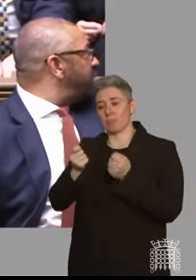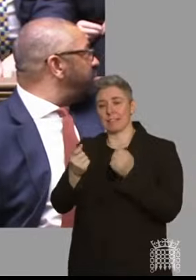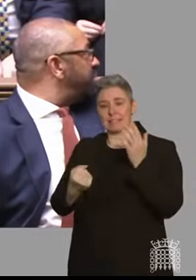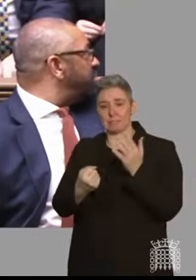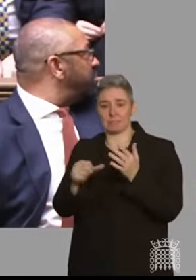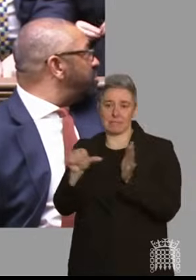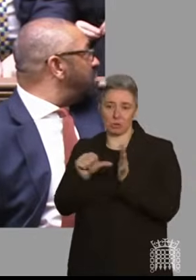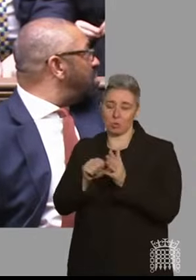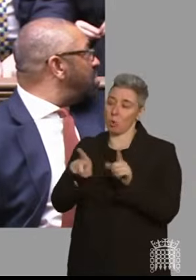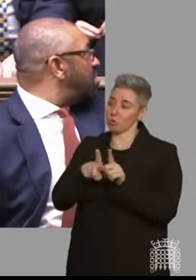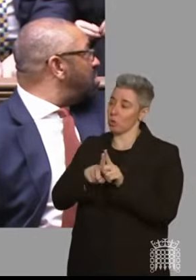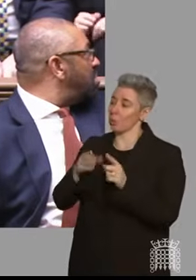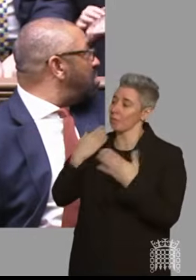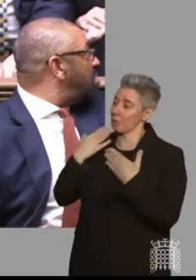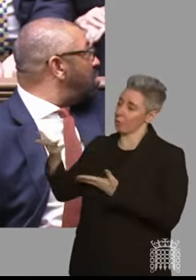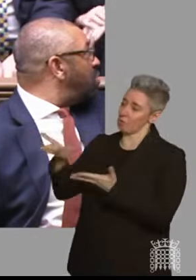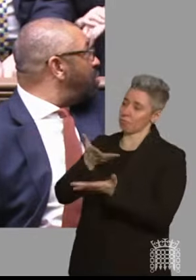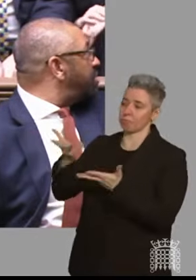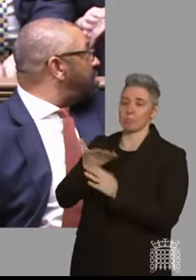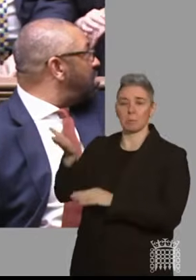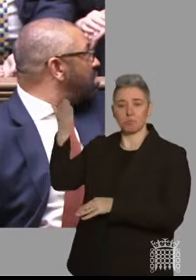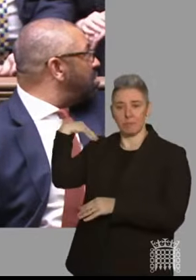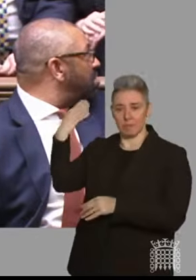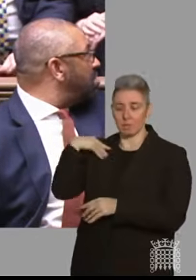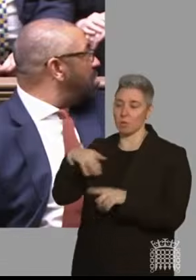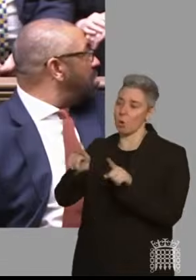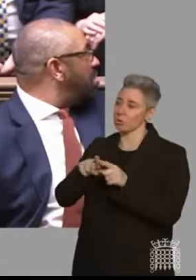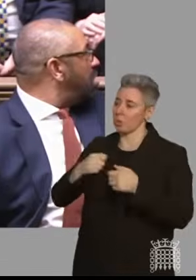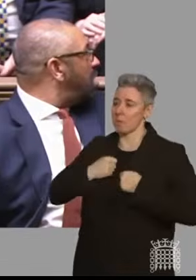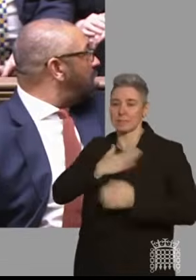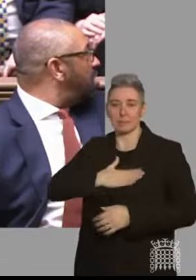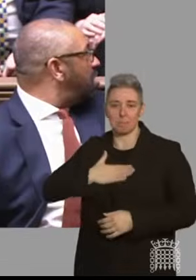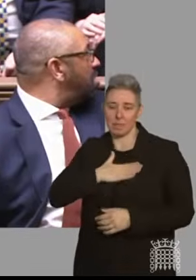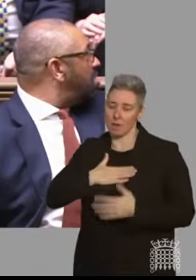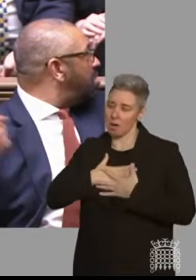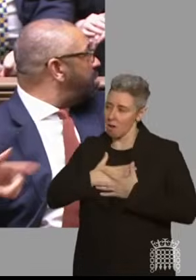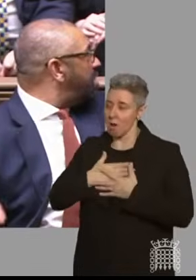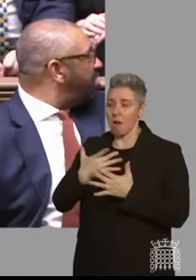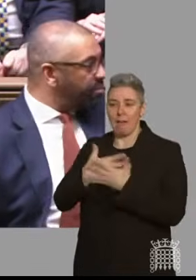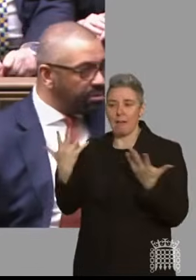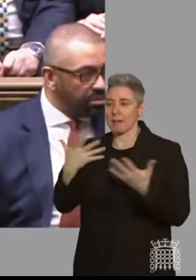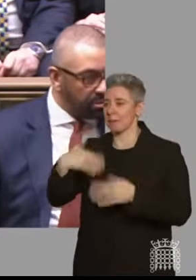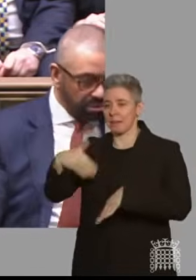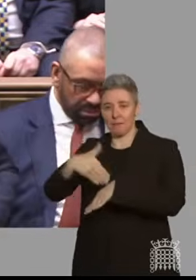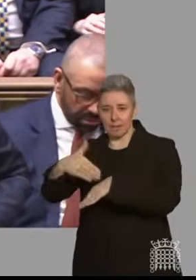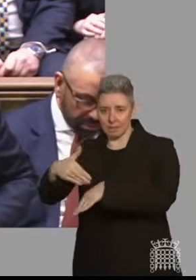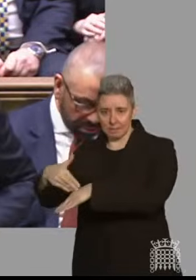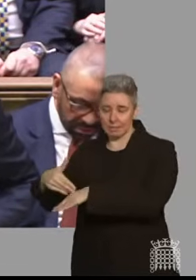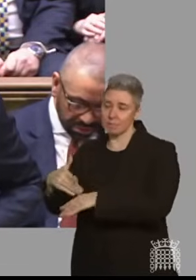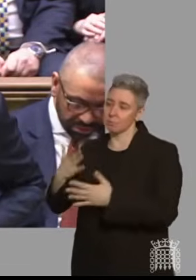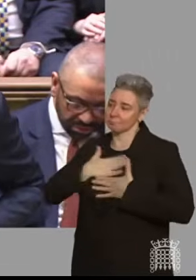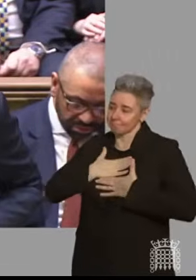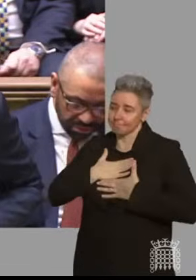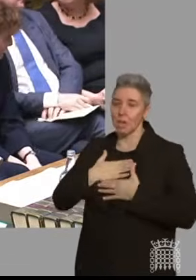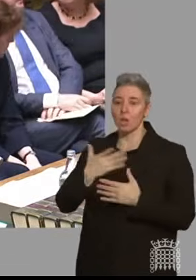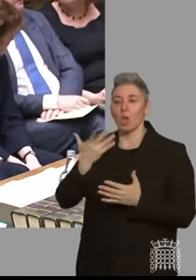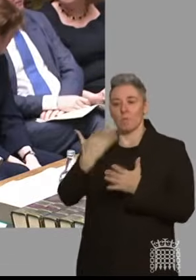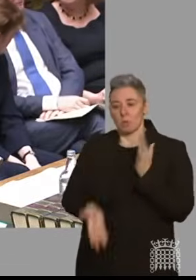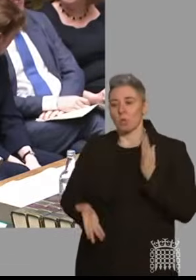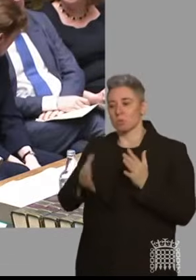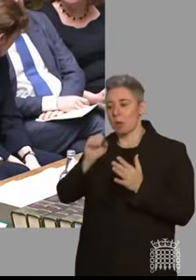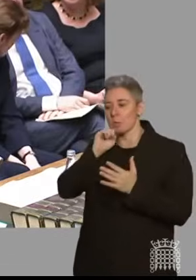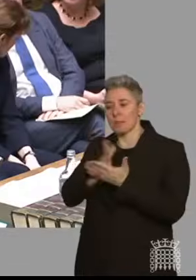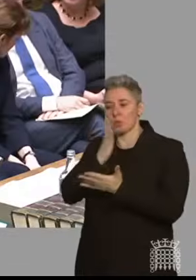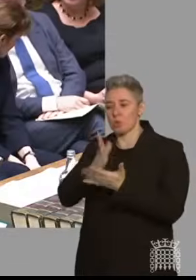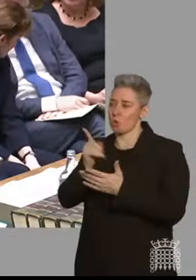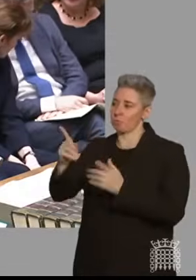my sympathies to all of those who have been affected by this. I will, of course, make sure that he can meet with the Secretary of State to discuss his bill, and